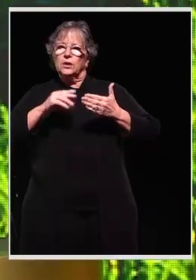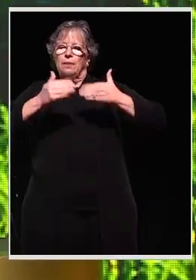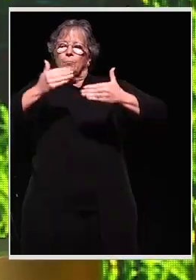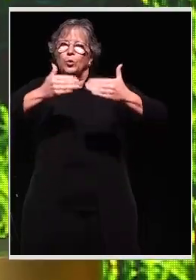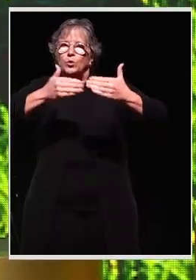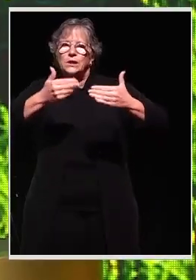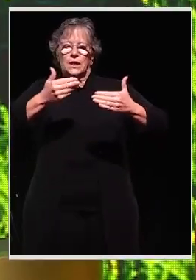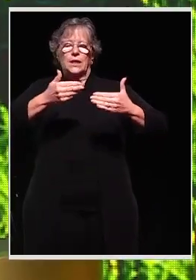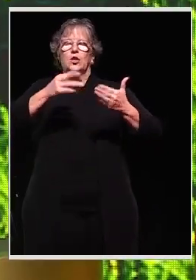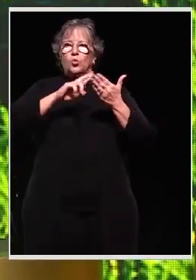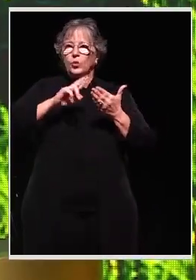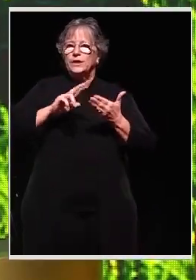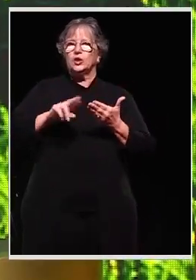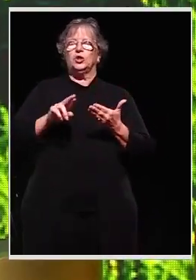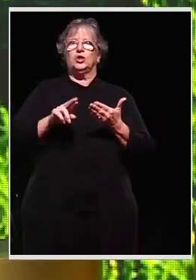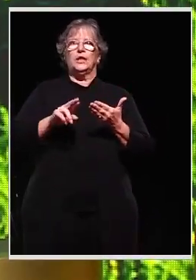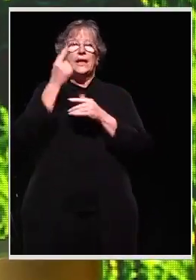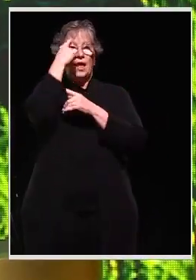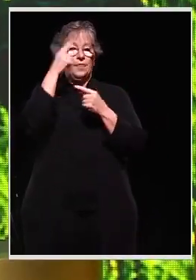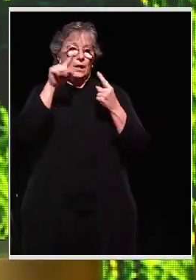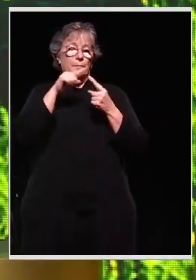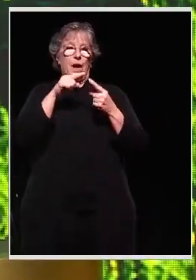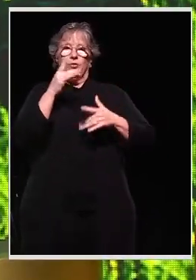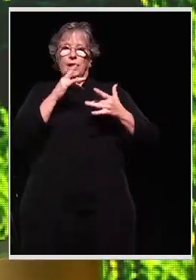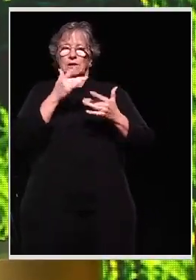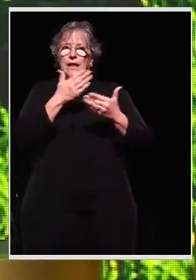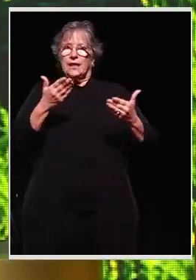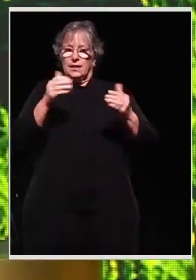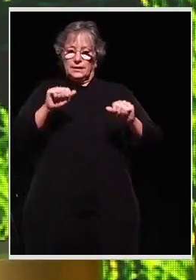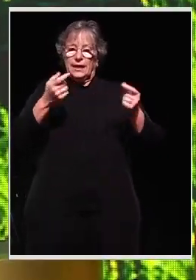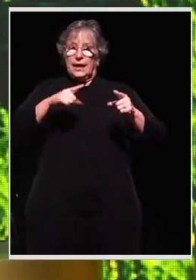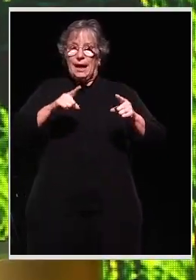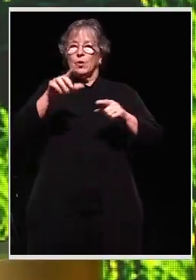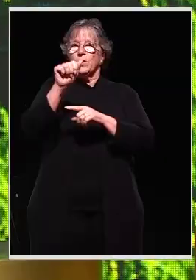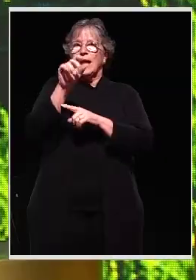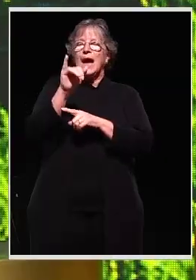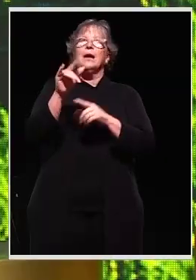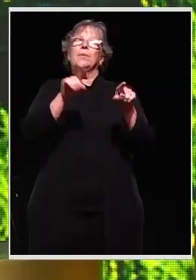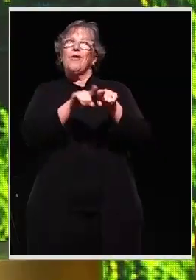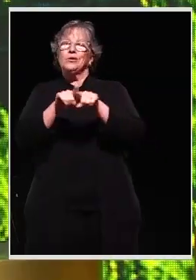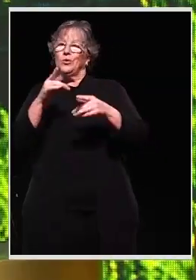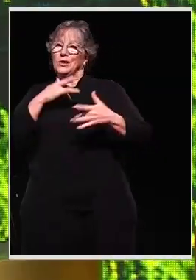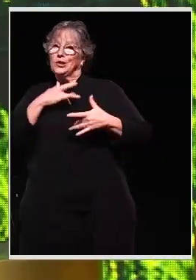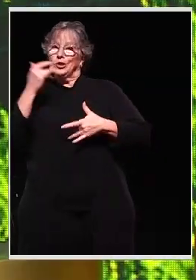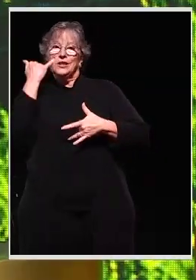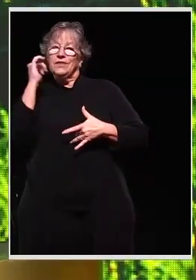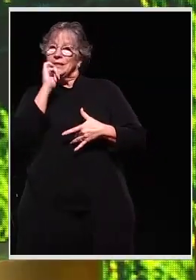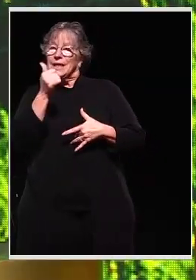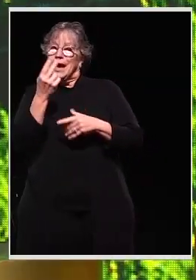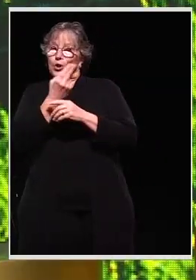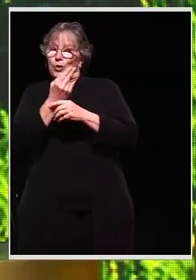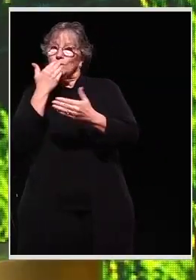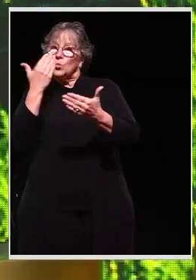think about the great exciting things that can happen with AI, but also the concerns around if it's not used well or if someone doesn't know how to use it. How can you validate the